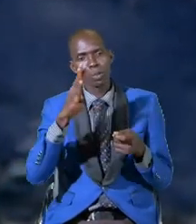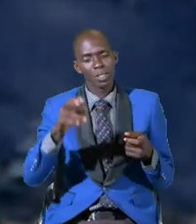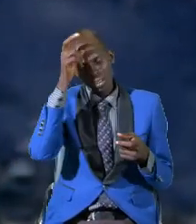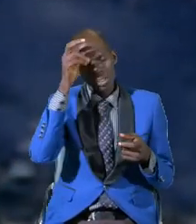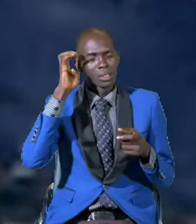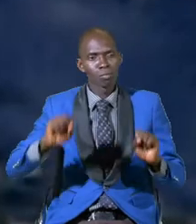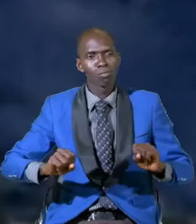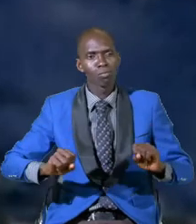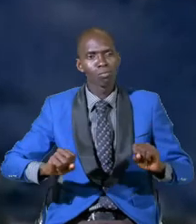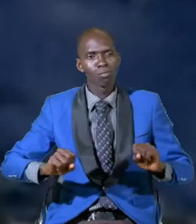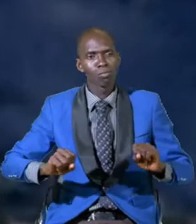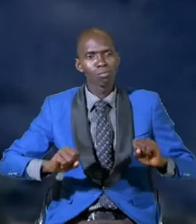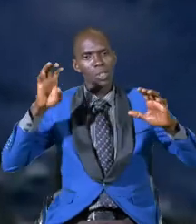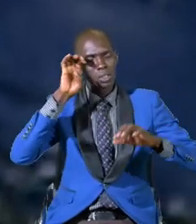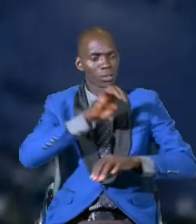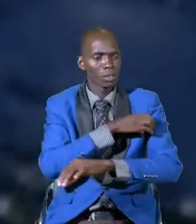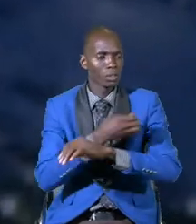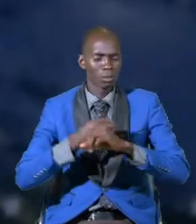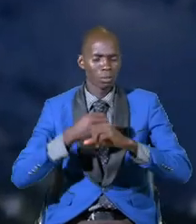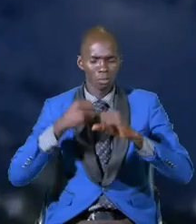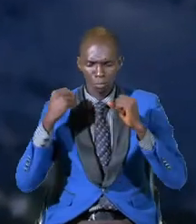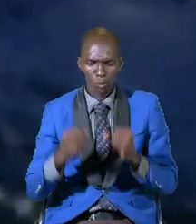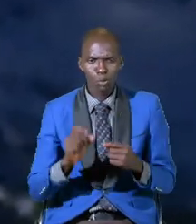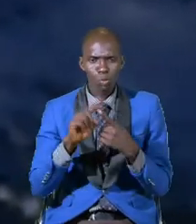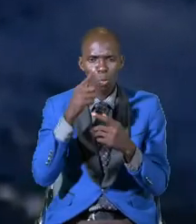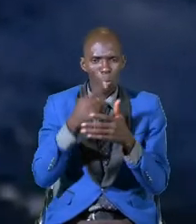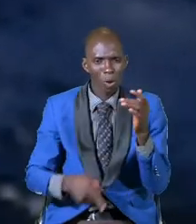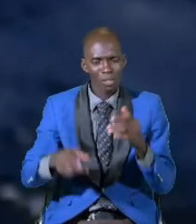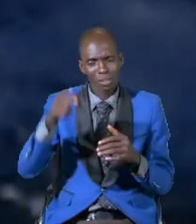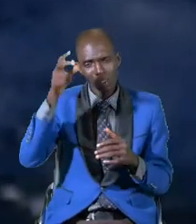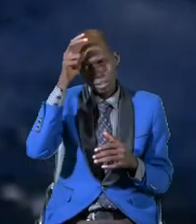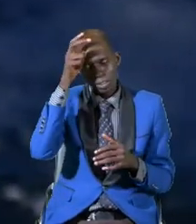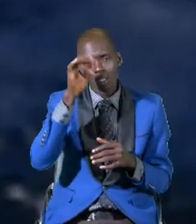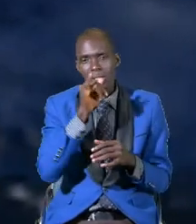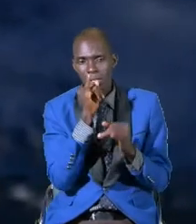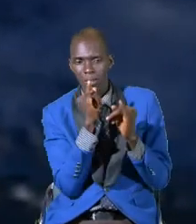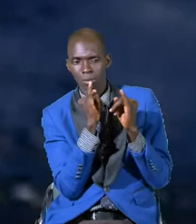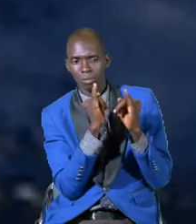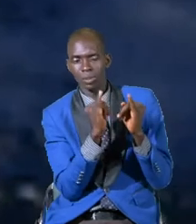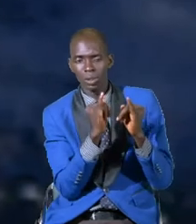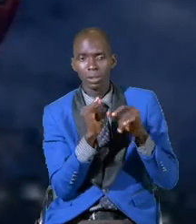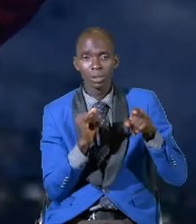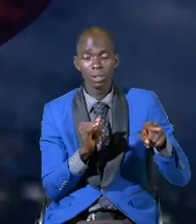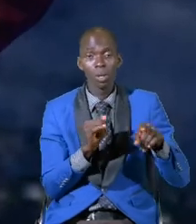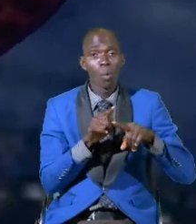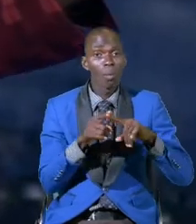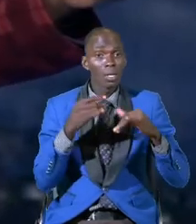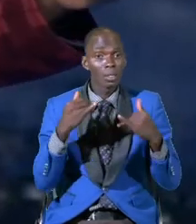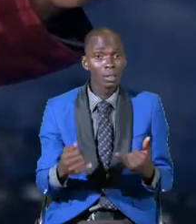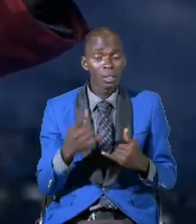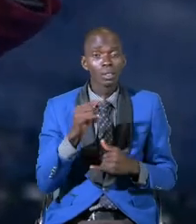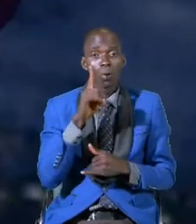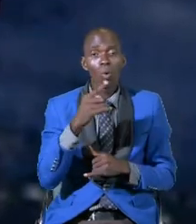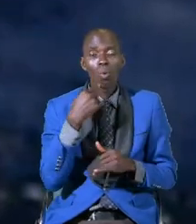and everything to what Satan is dictating to him. But now the one who has left